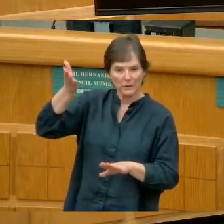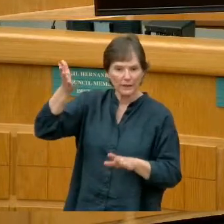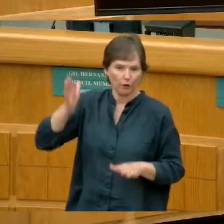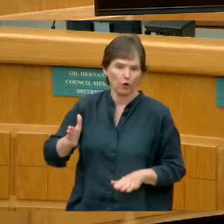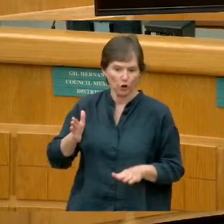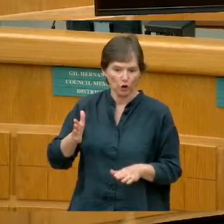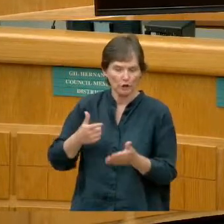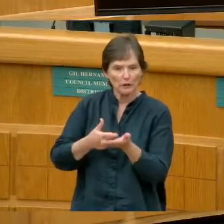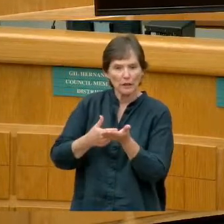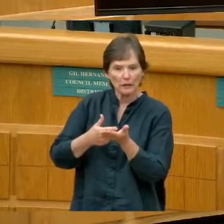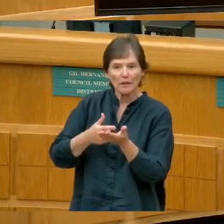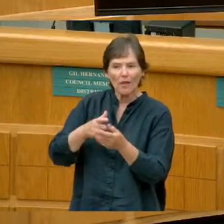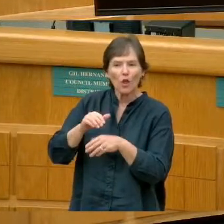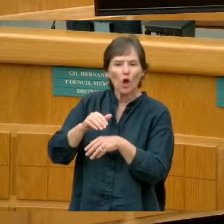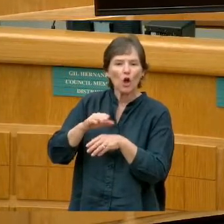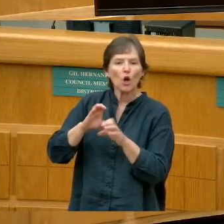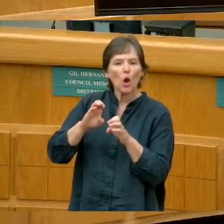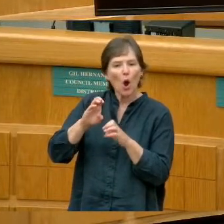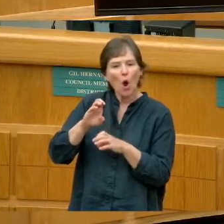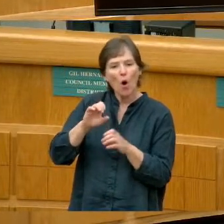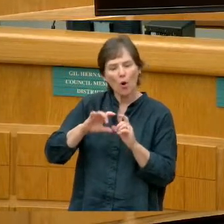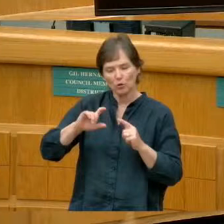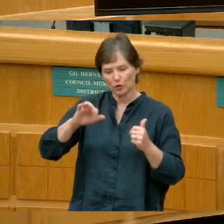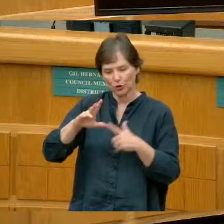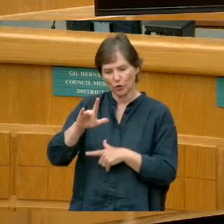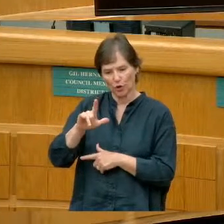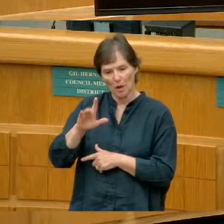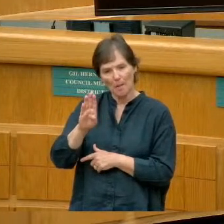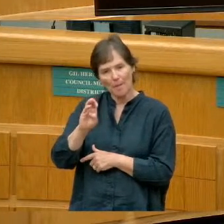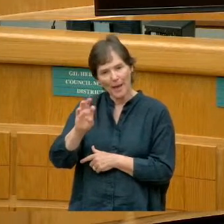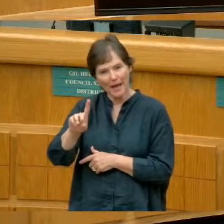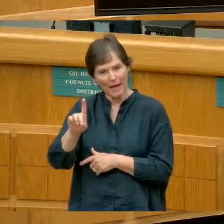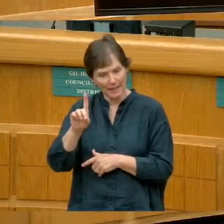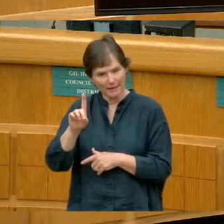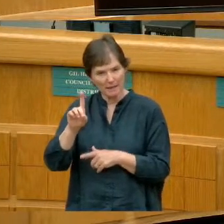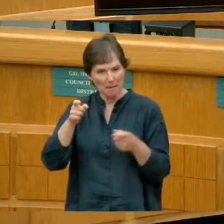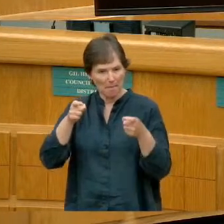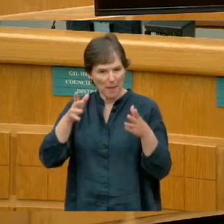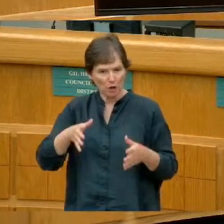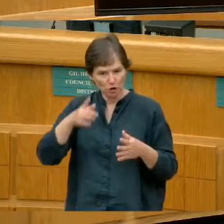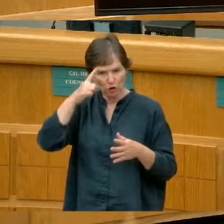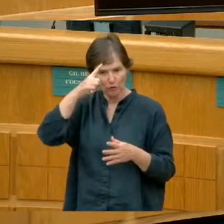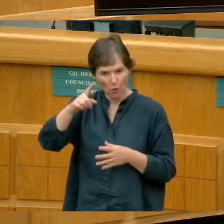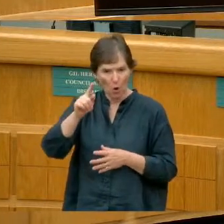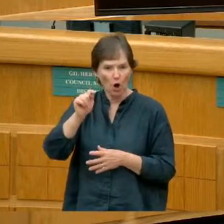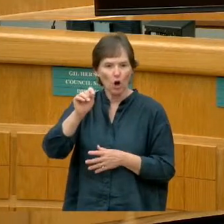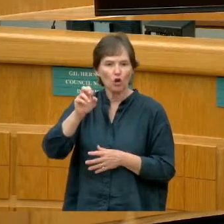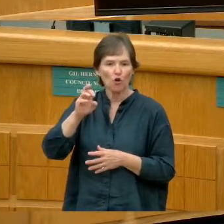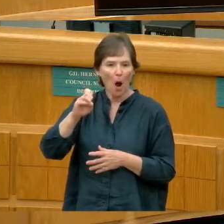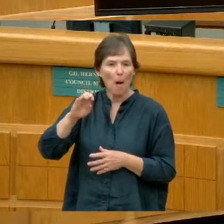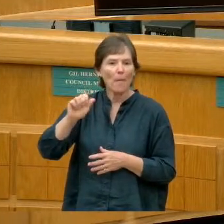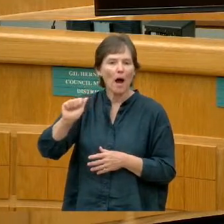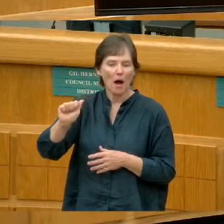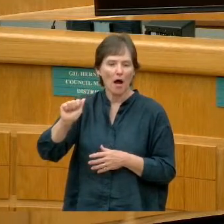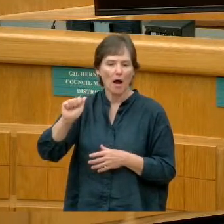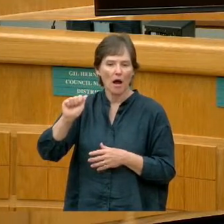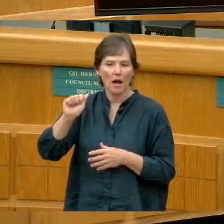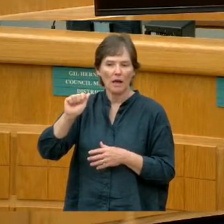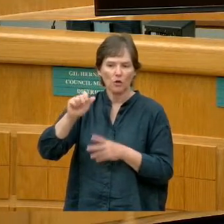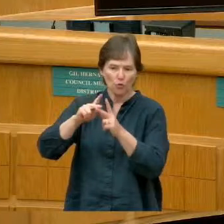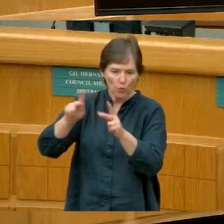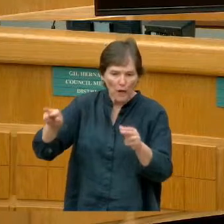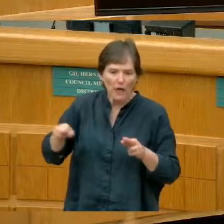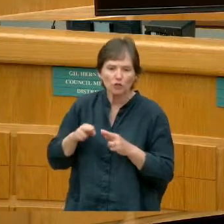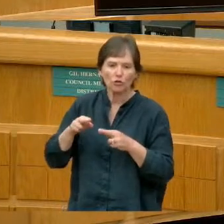Coastal Bend Regional Advisory Council, who manages trauma and hospital care for a region. And I think a lot of people for the